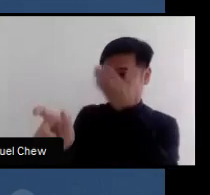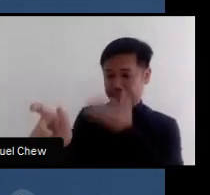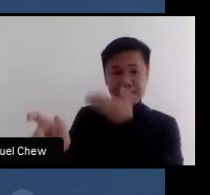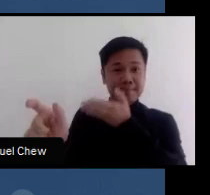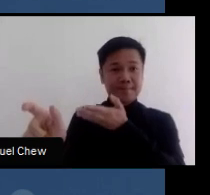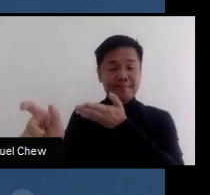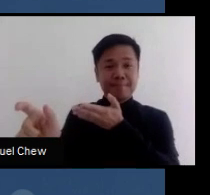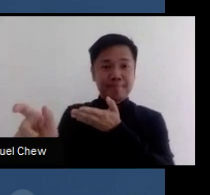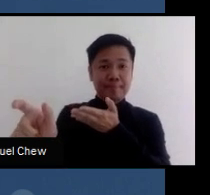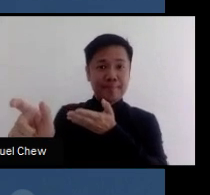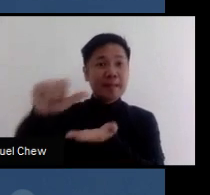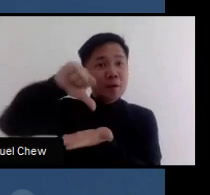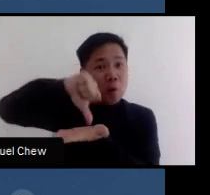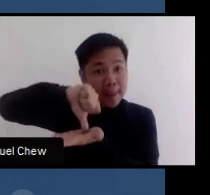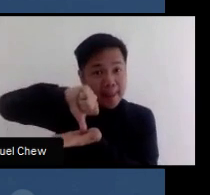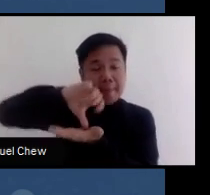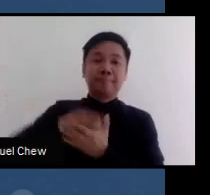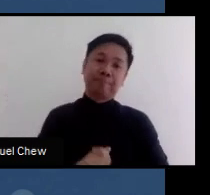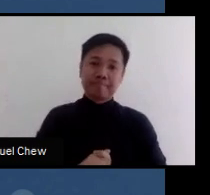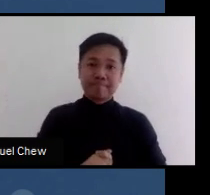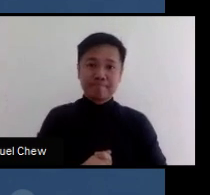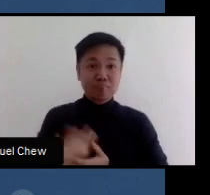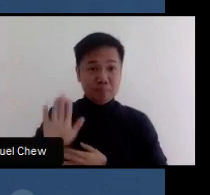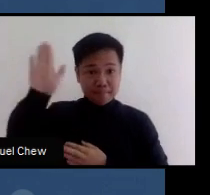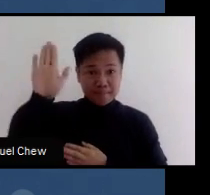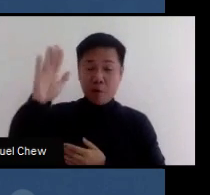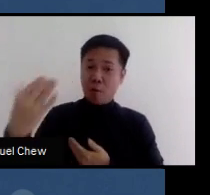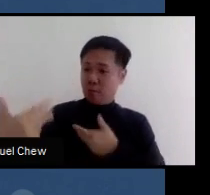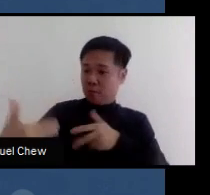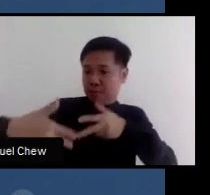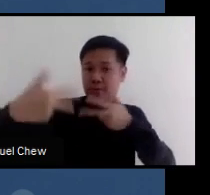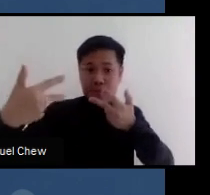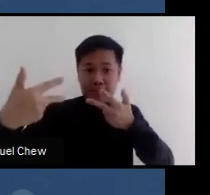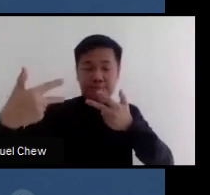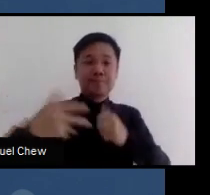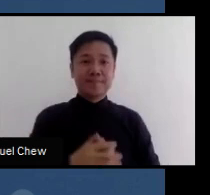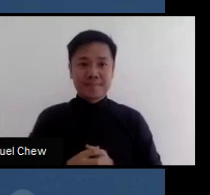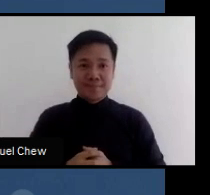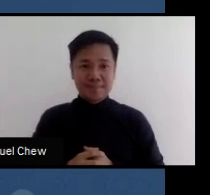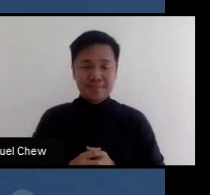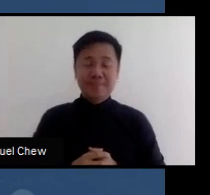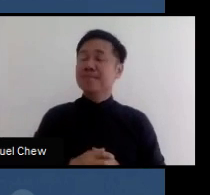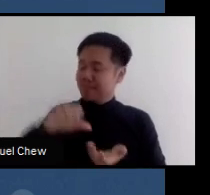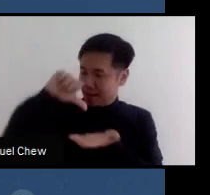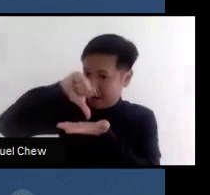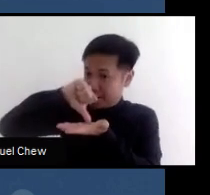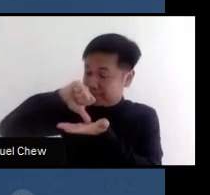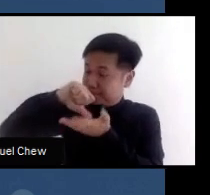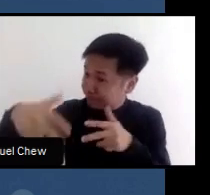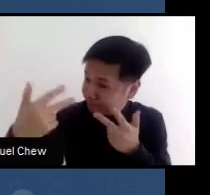of Iran wishing to join the Kudo platform and take the floor. So may I